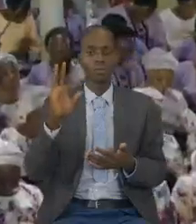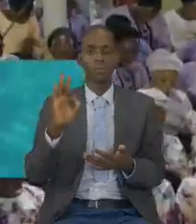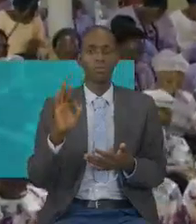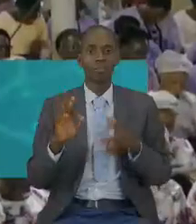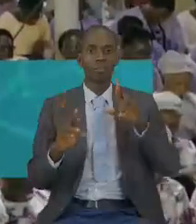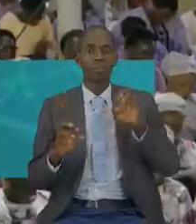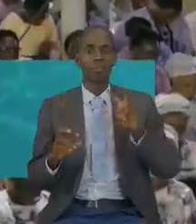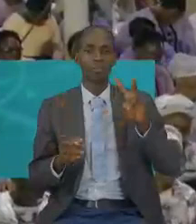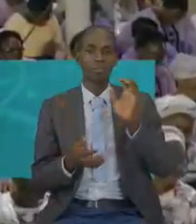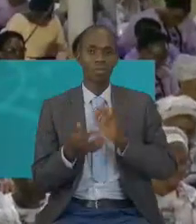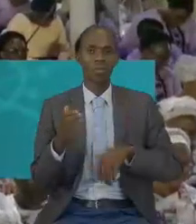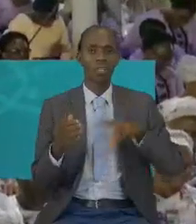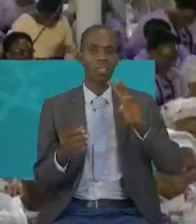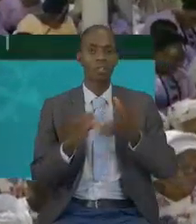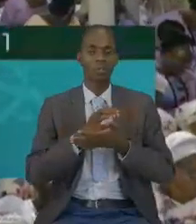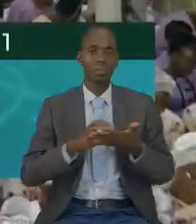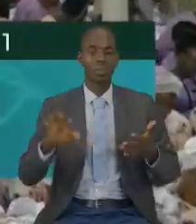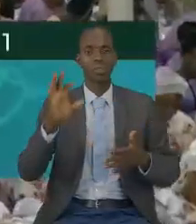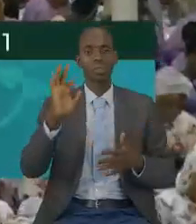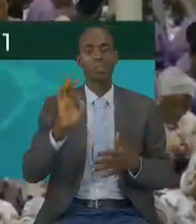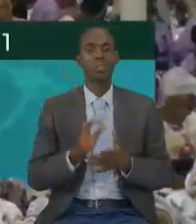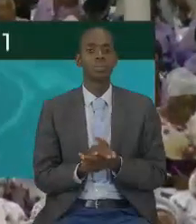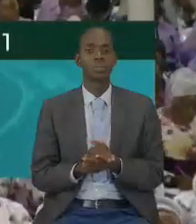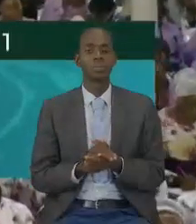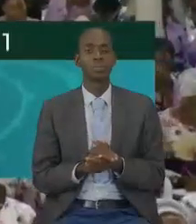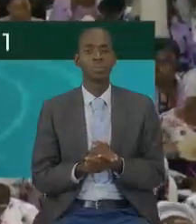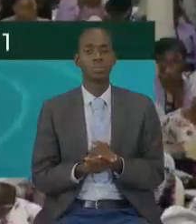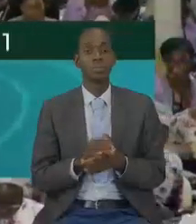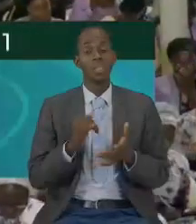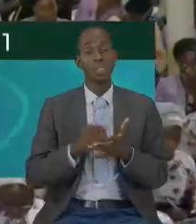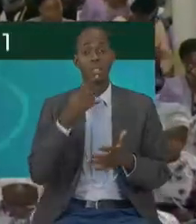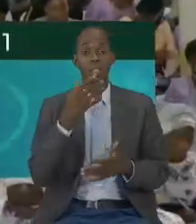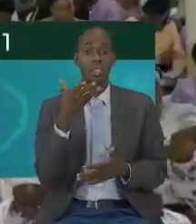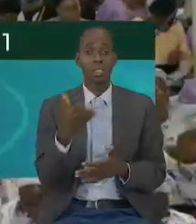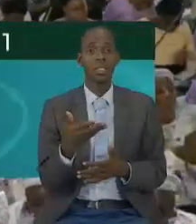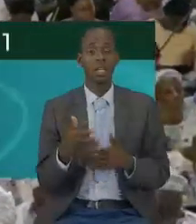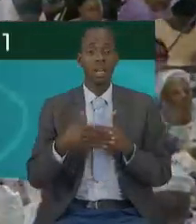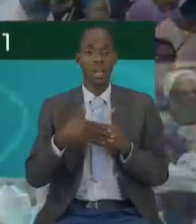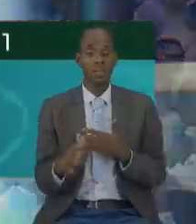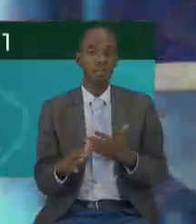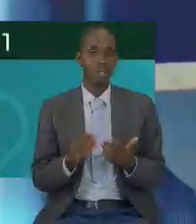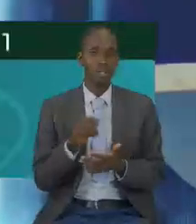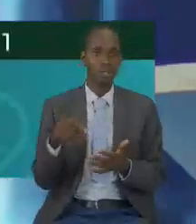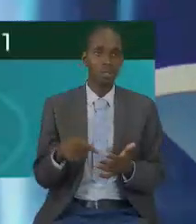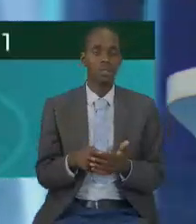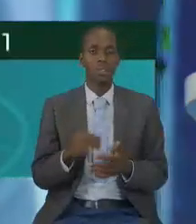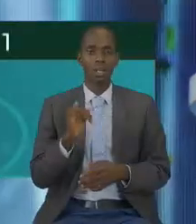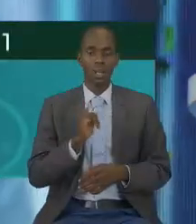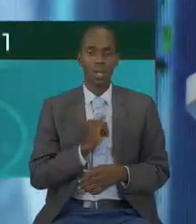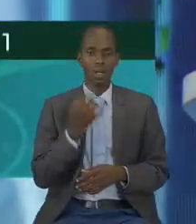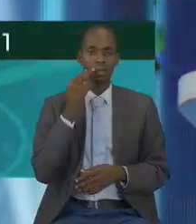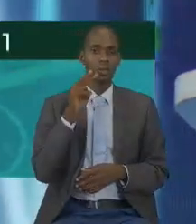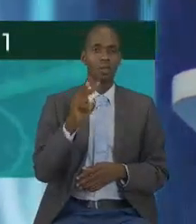9. Revelation chapter 7, verse 9, it said, after this I beheld, and